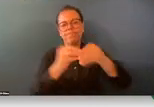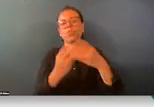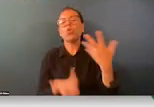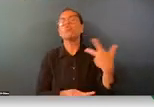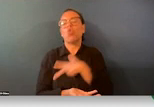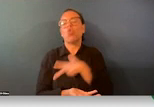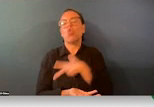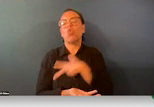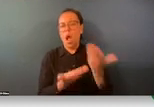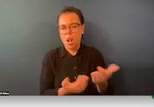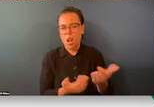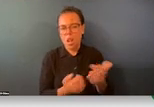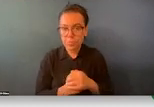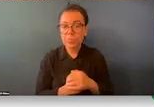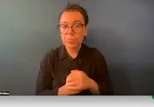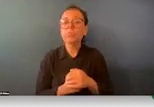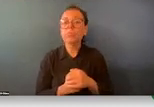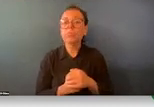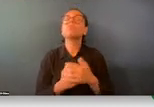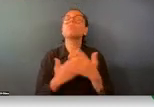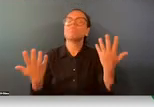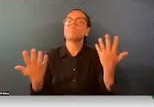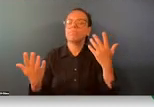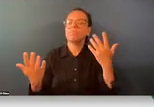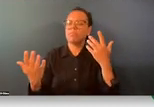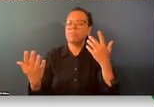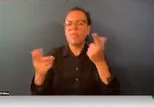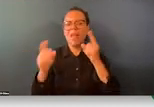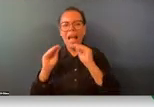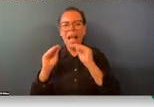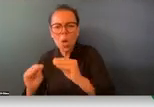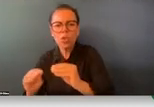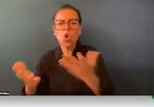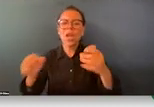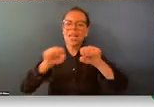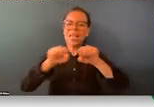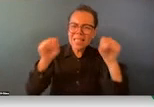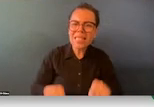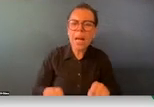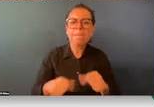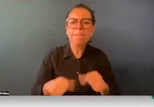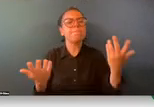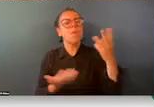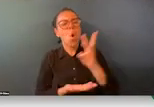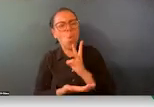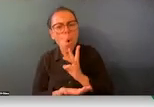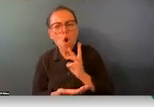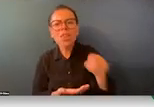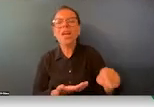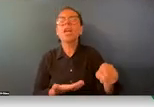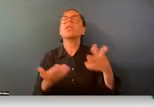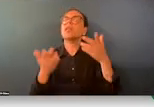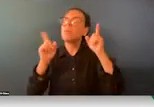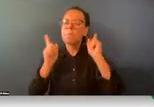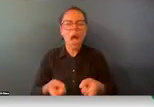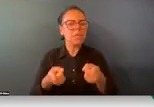it is necessary that the ministries of health and social protection of the population, education and science, energy and water resources